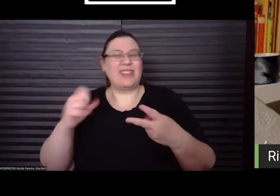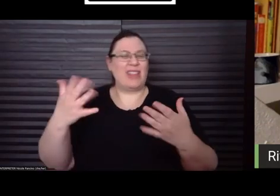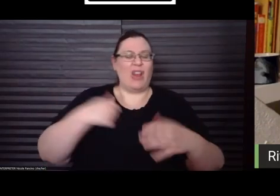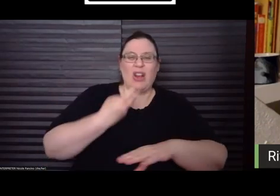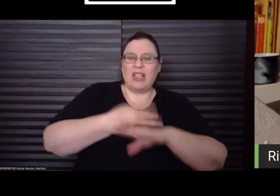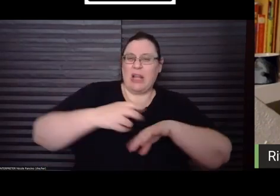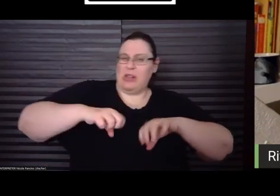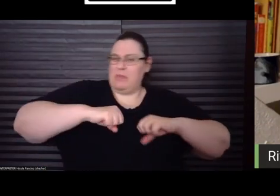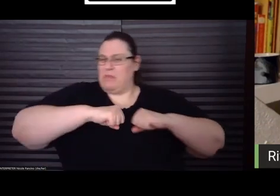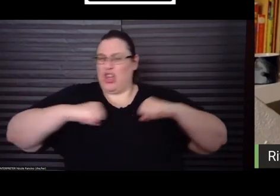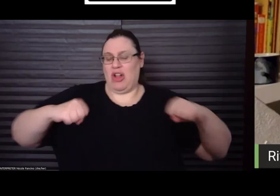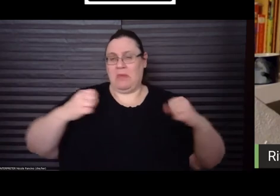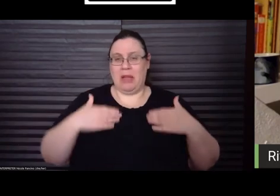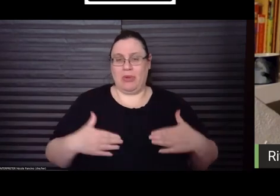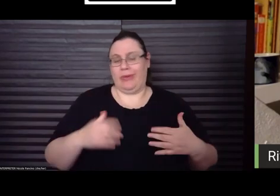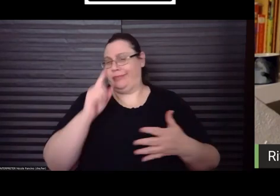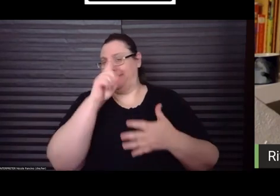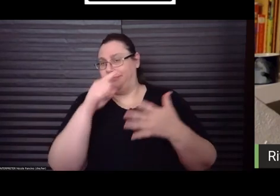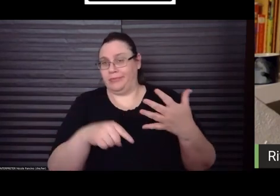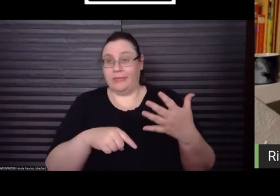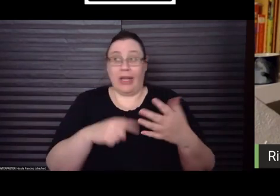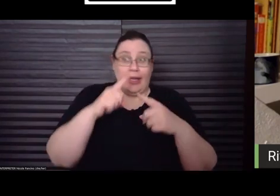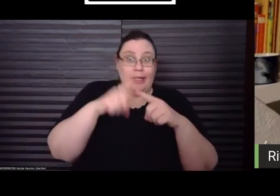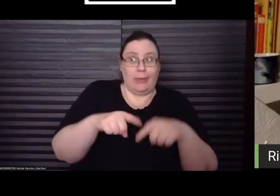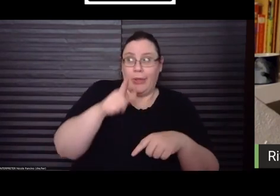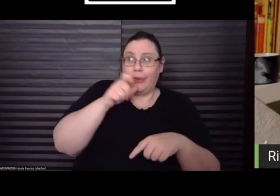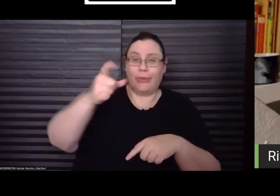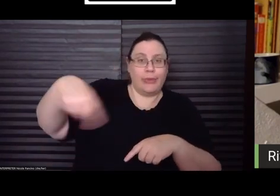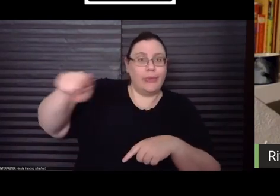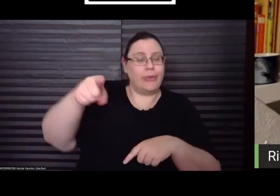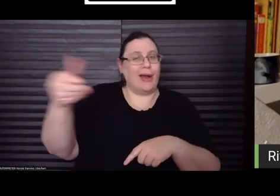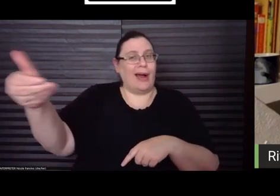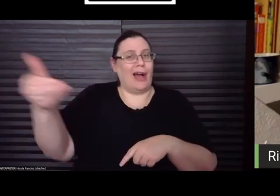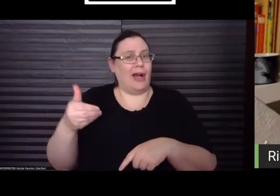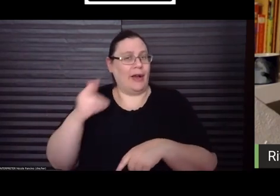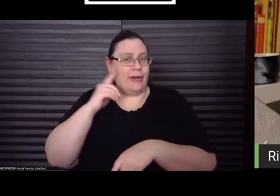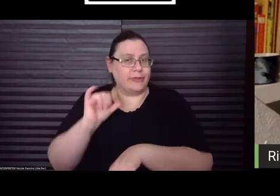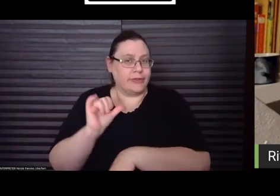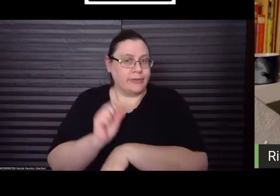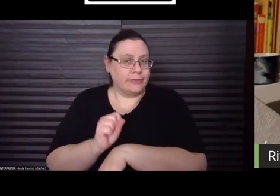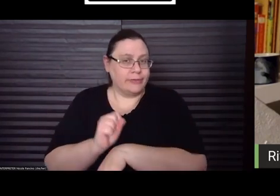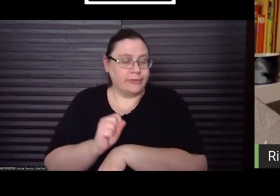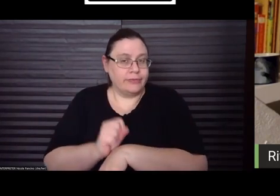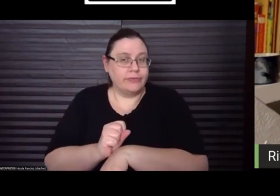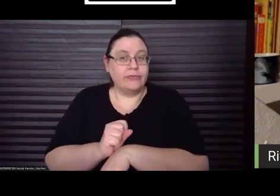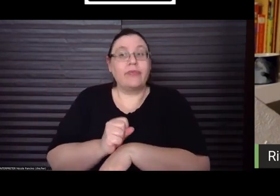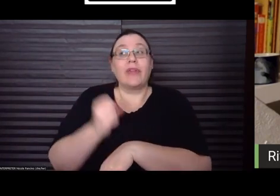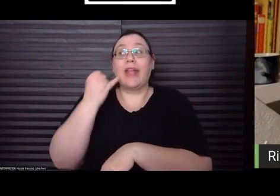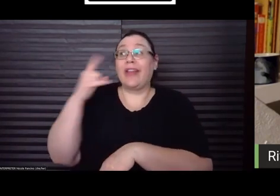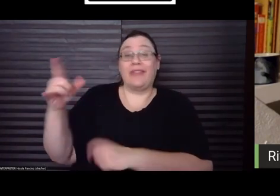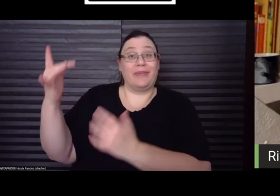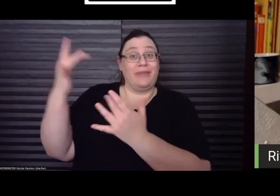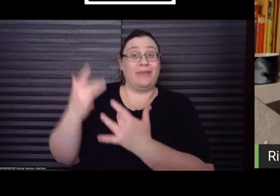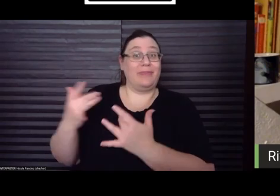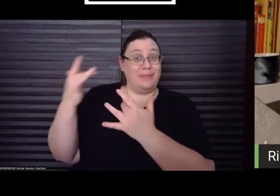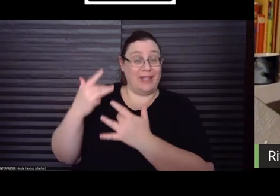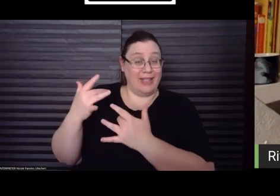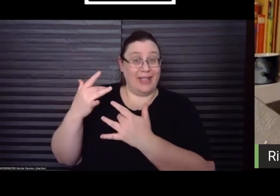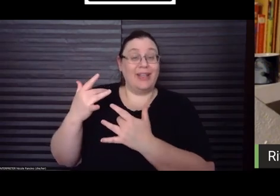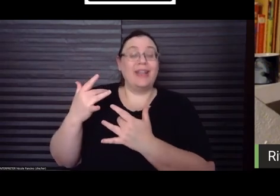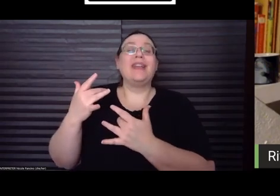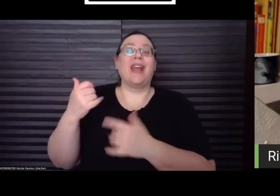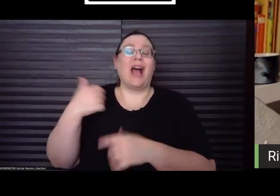or something like that. It depends who the council hires for the job. If mercy is taken upon